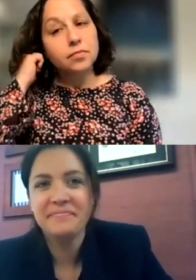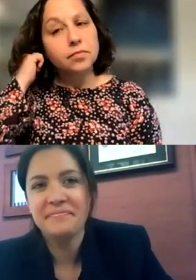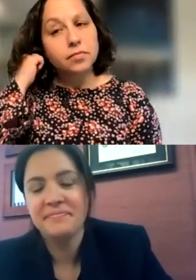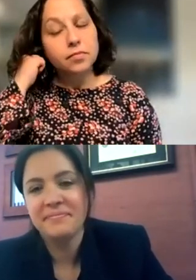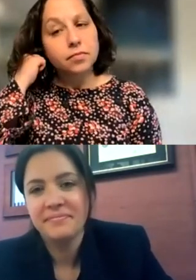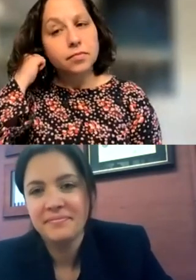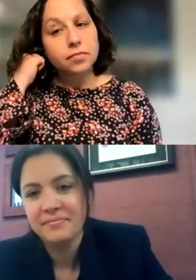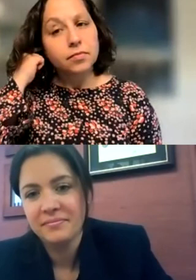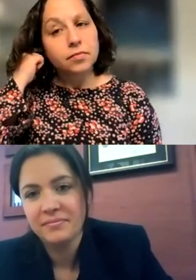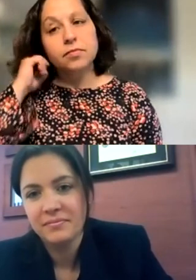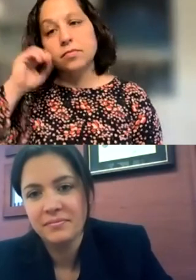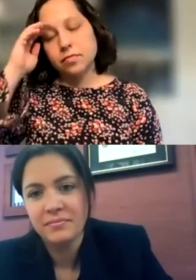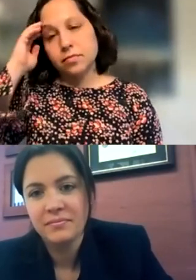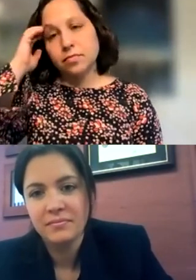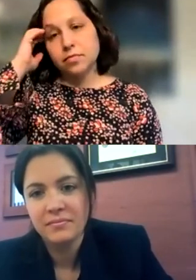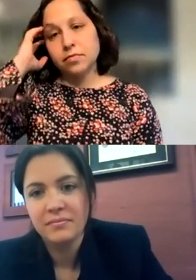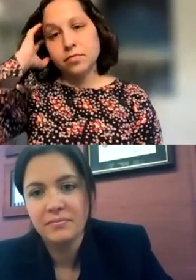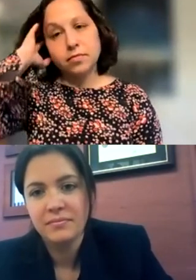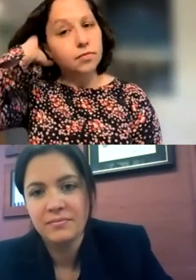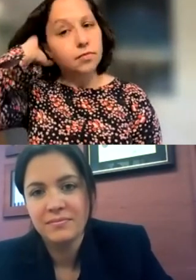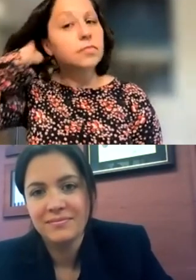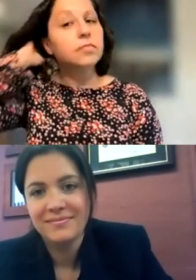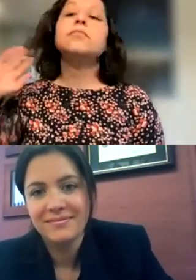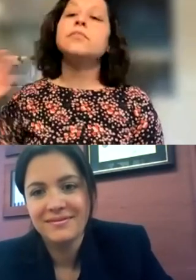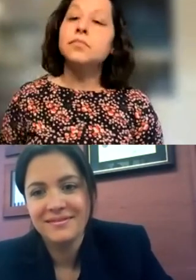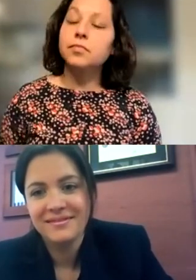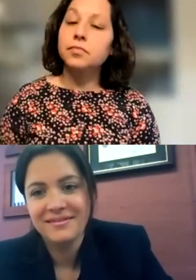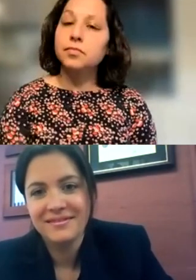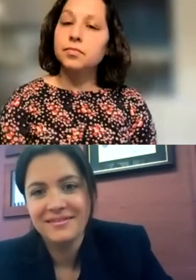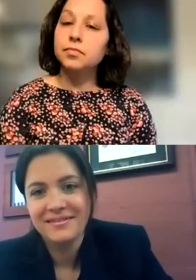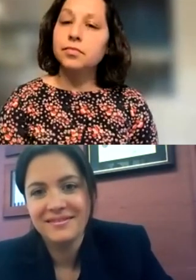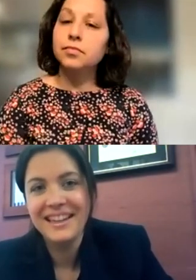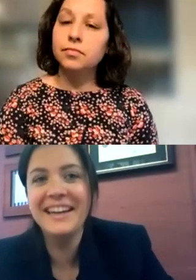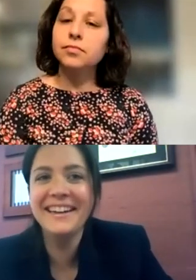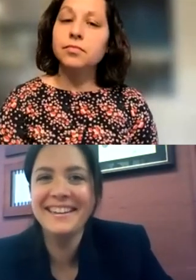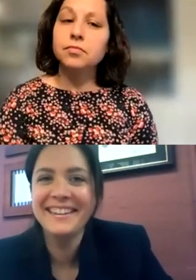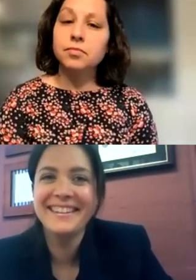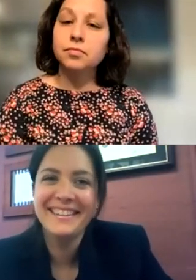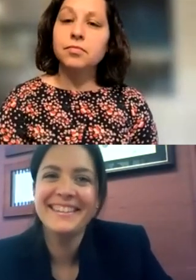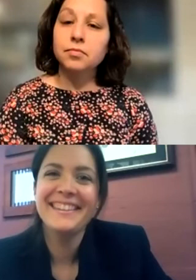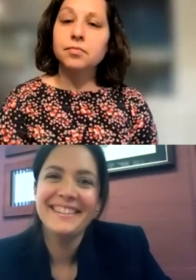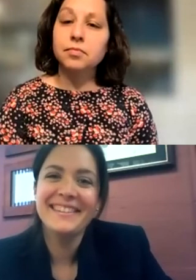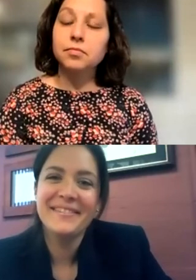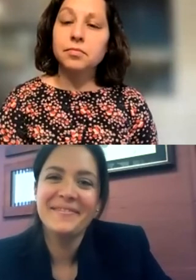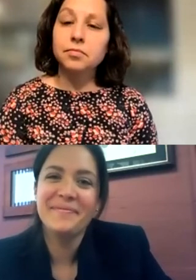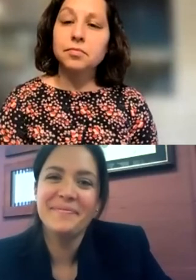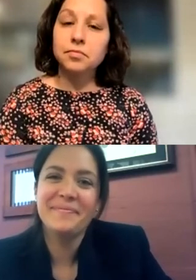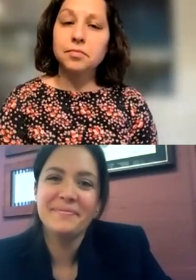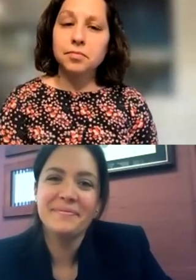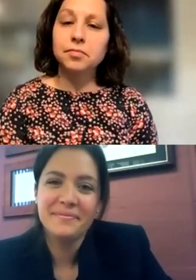then occasionally the patients watching me scribble furiously will say, what are you doing? And then I say it,